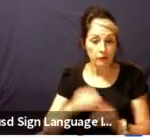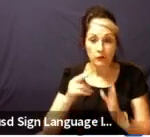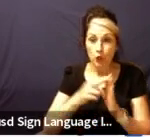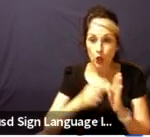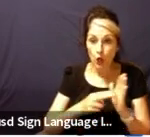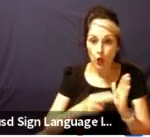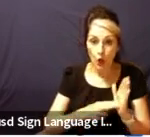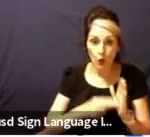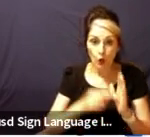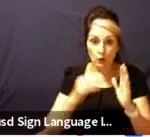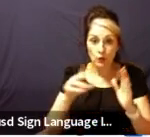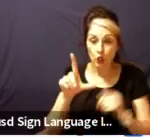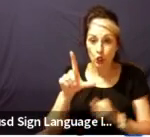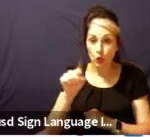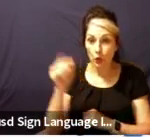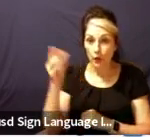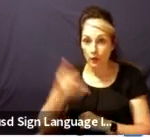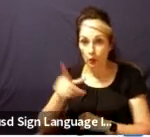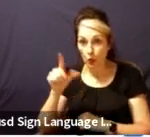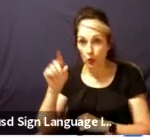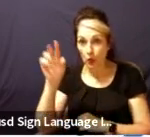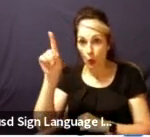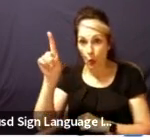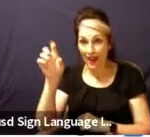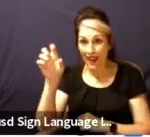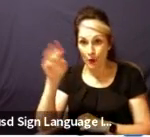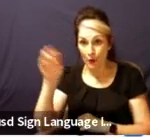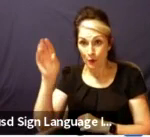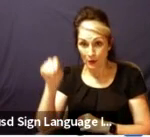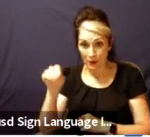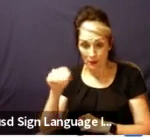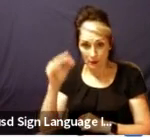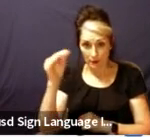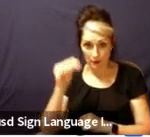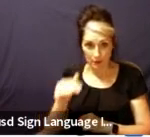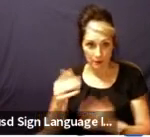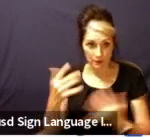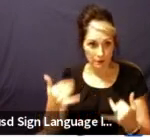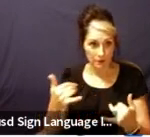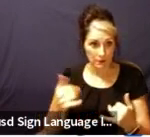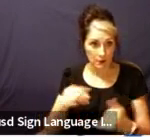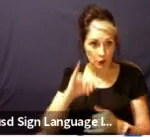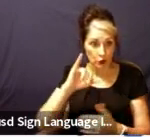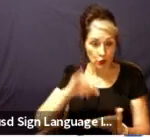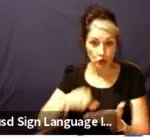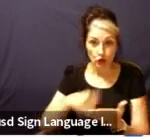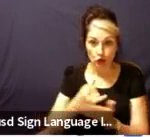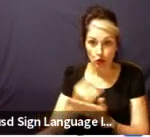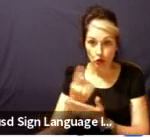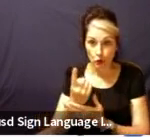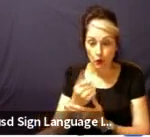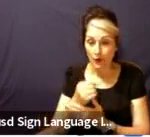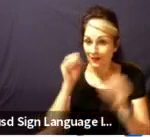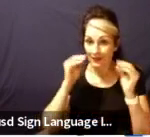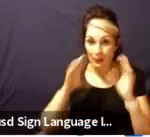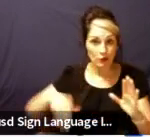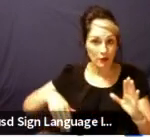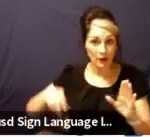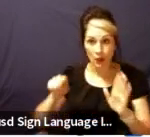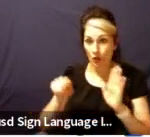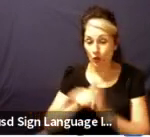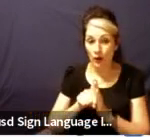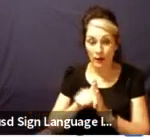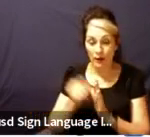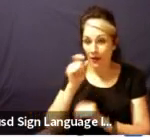student received 20 out of 20 and got 100%. Currently right now, journal 1, the teacher has not graded yet, so